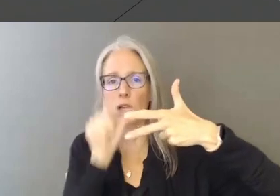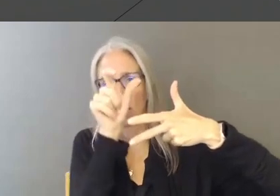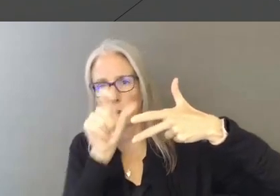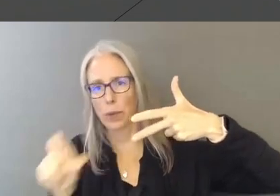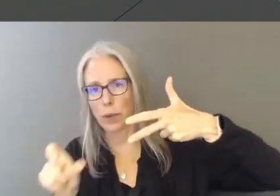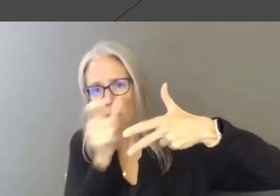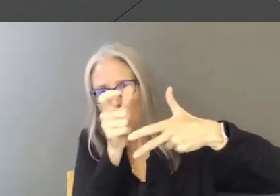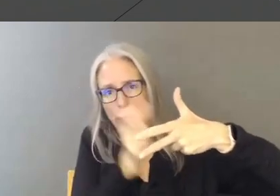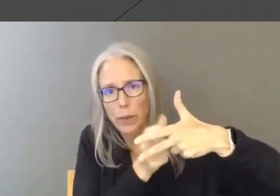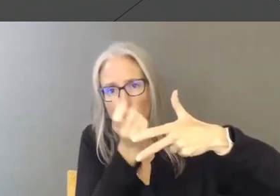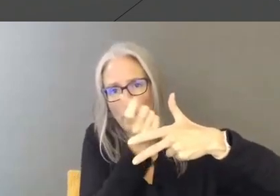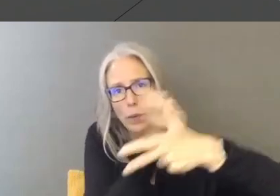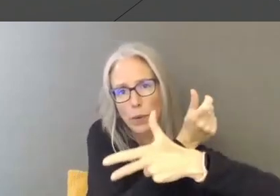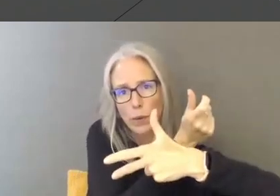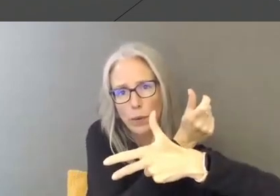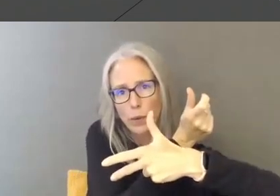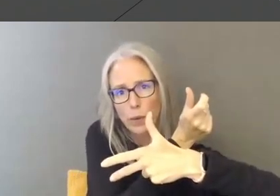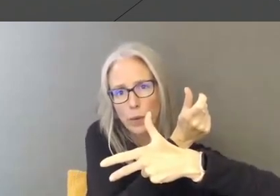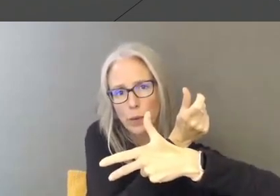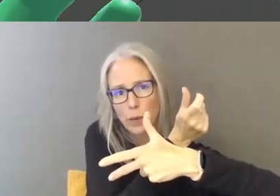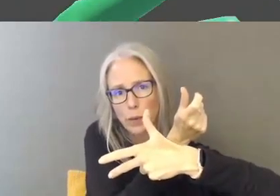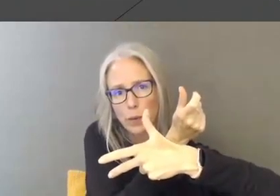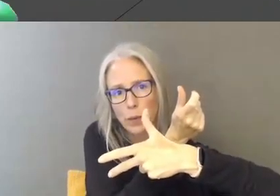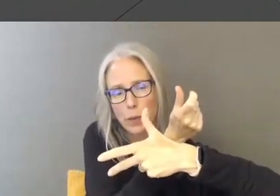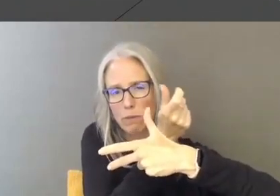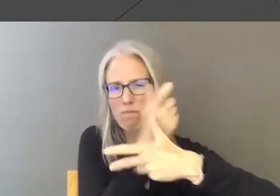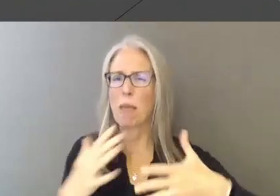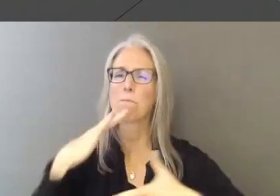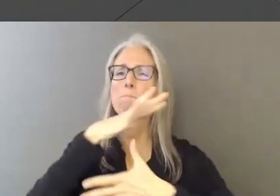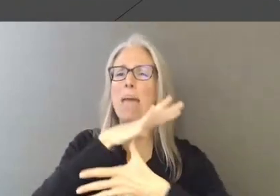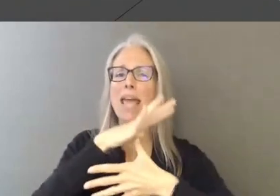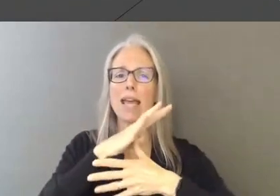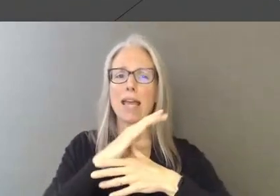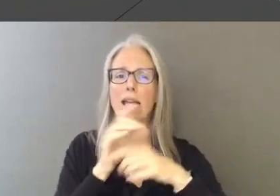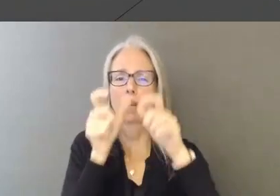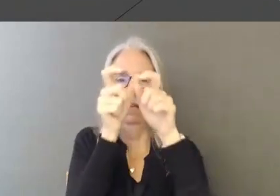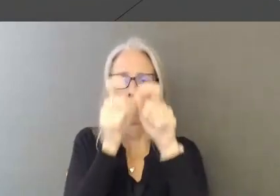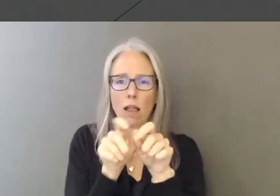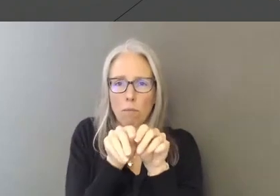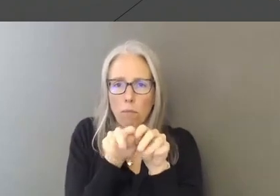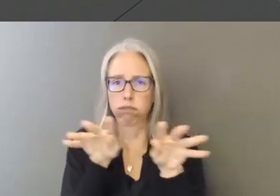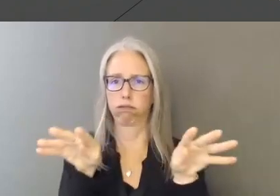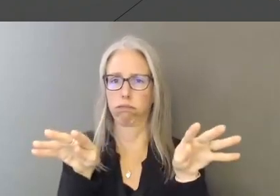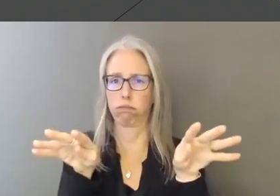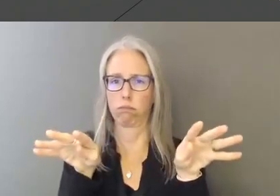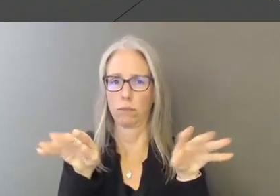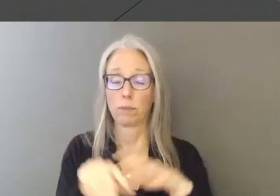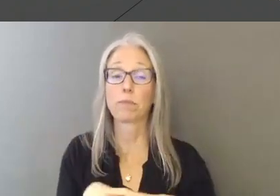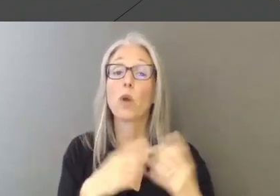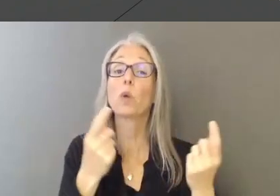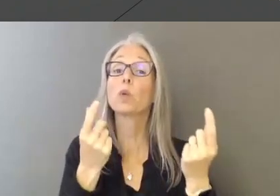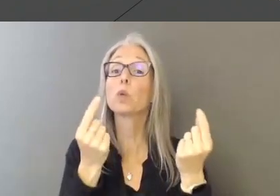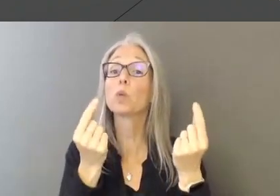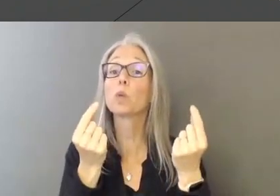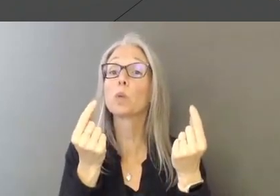here, and then one on the right there. So this is kind of like the main branching of your hepatic veins. But what those do is they basically kind